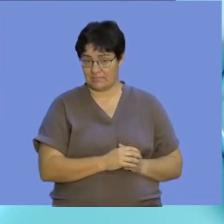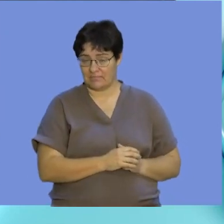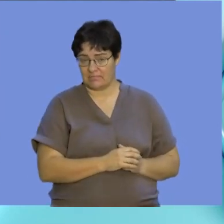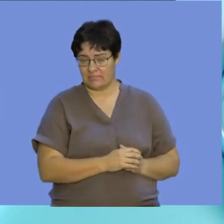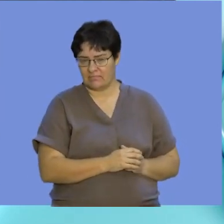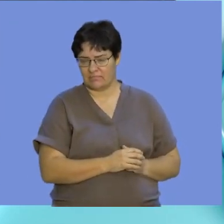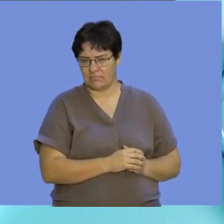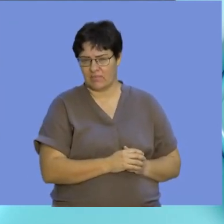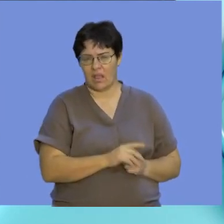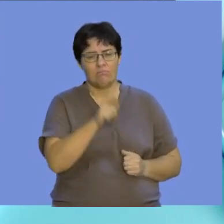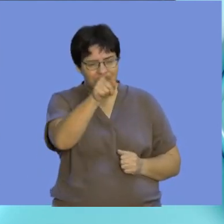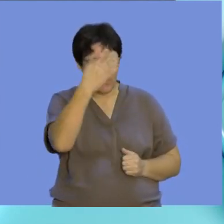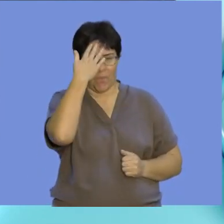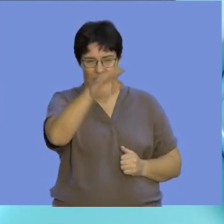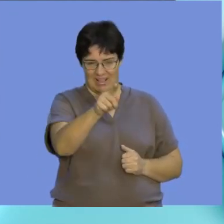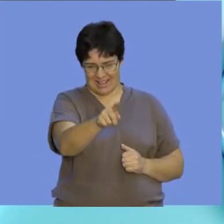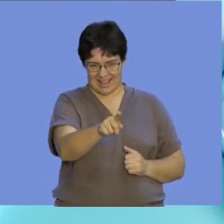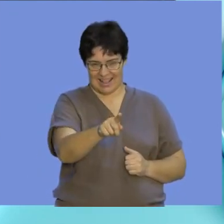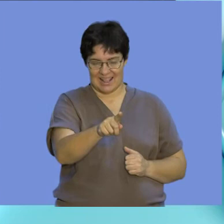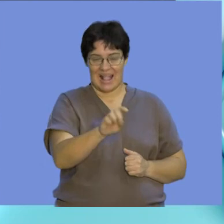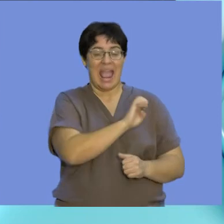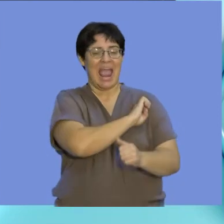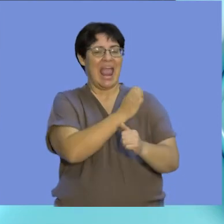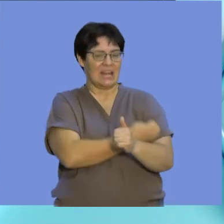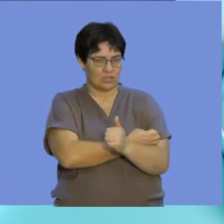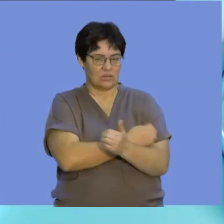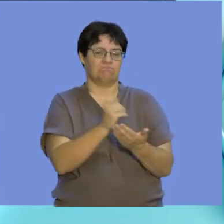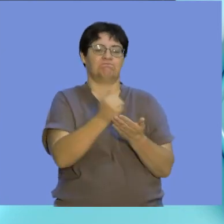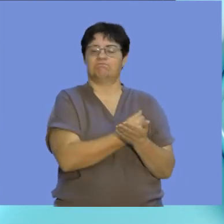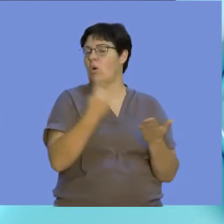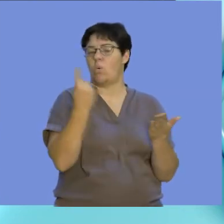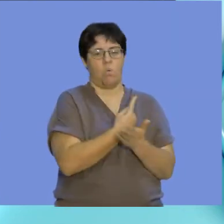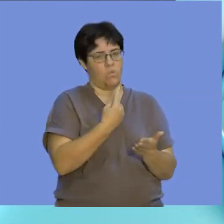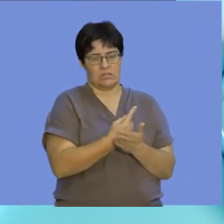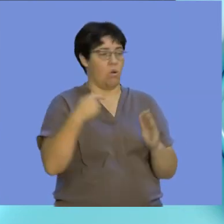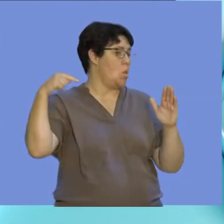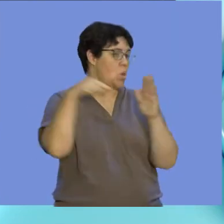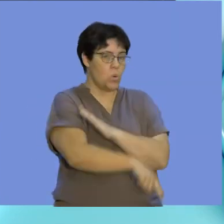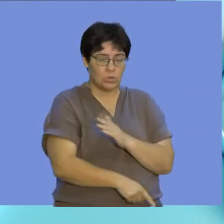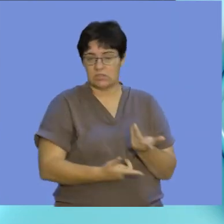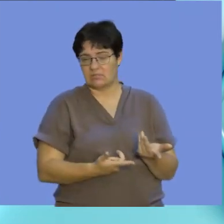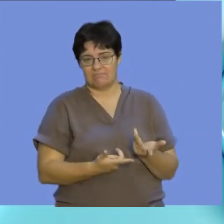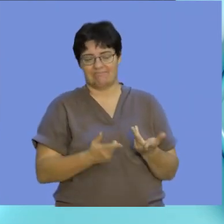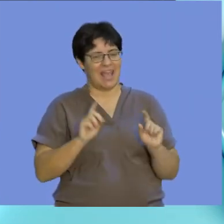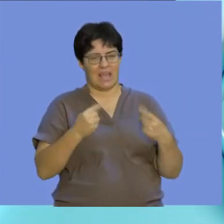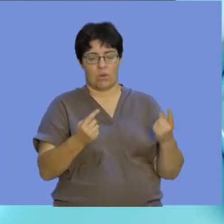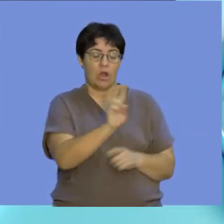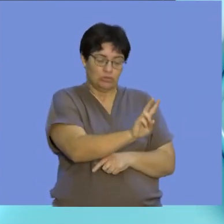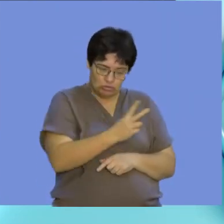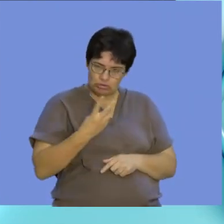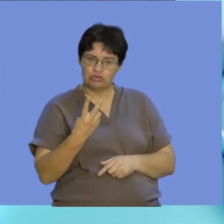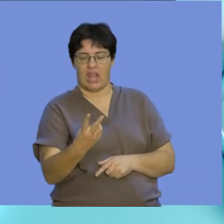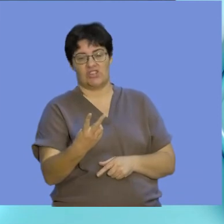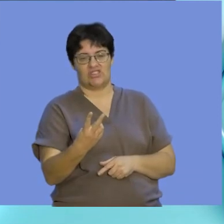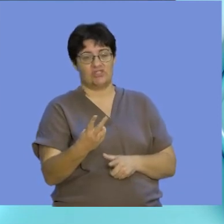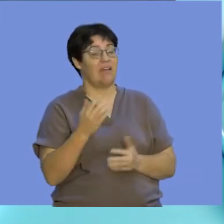Because we know energy is always conserved. We can't lose energy. It changes form. Here,